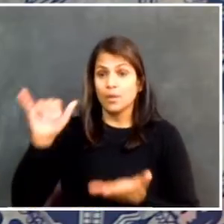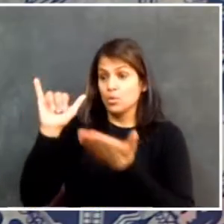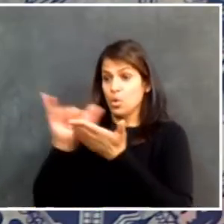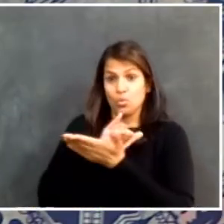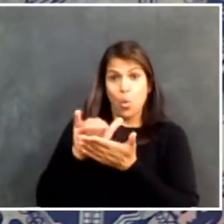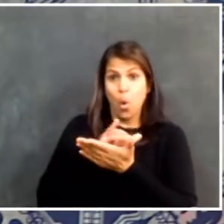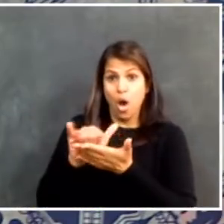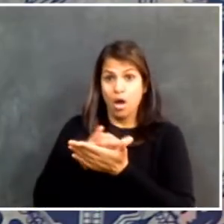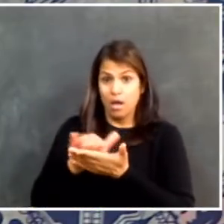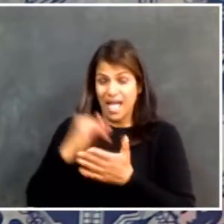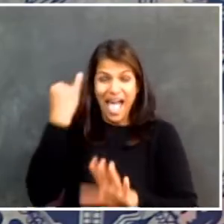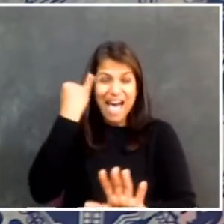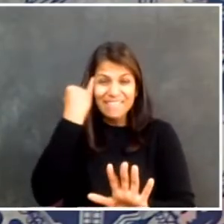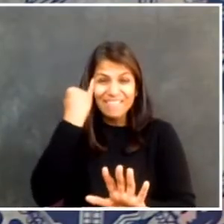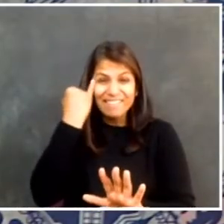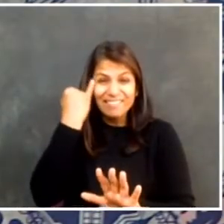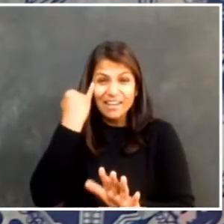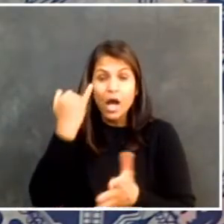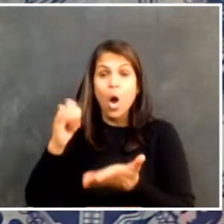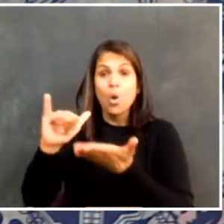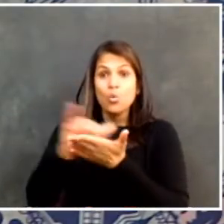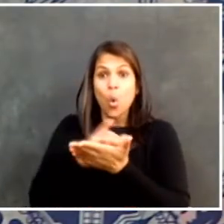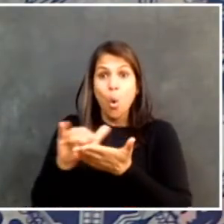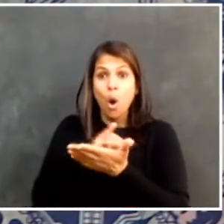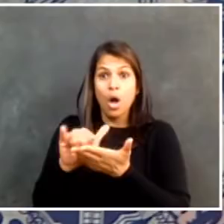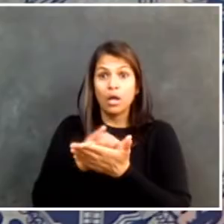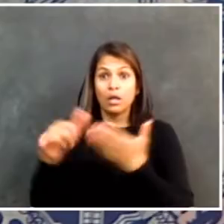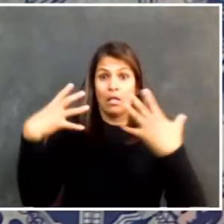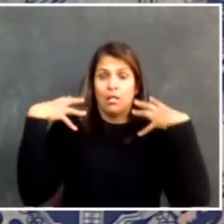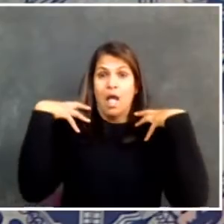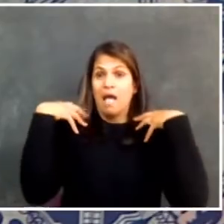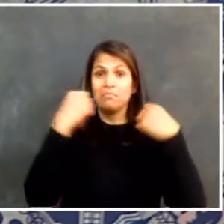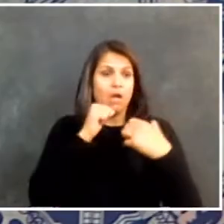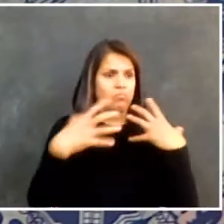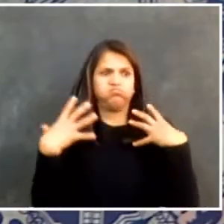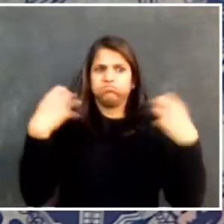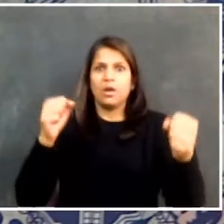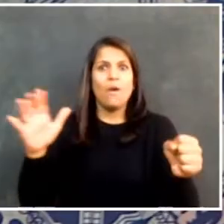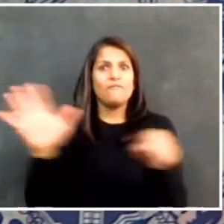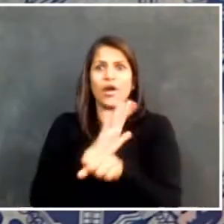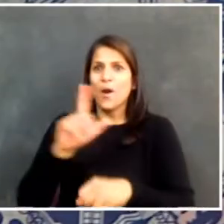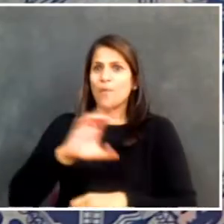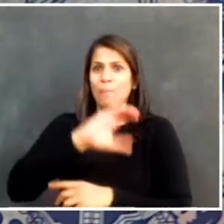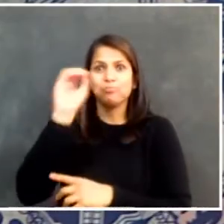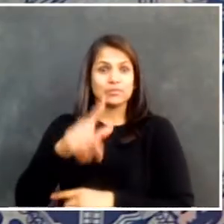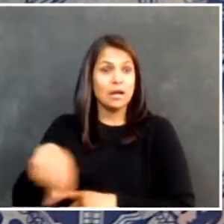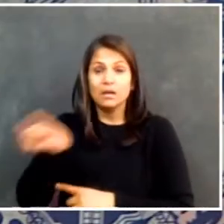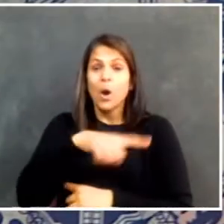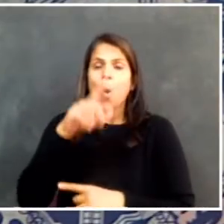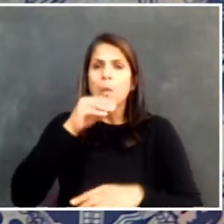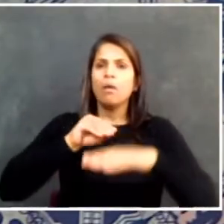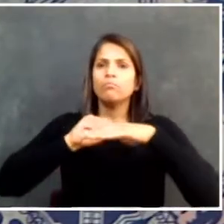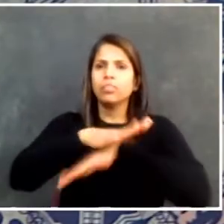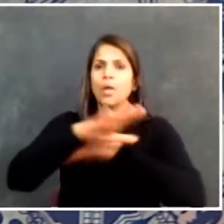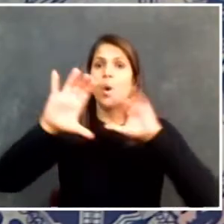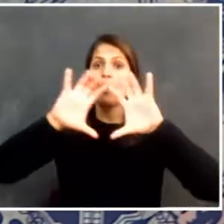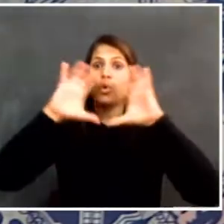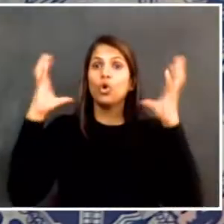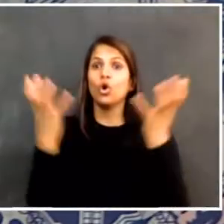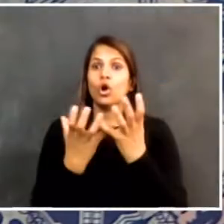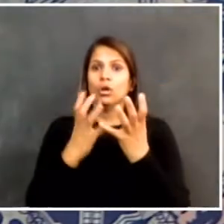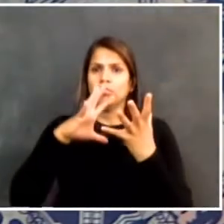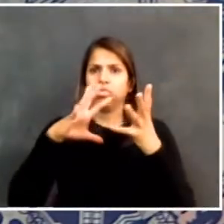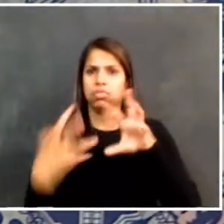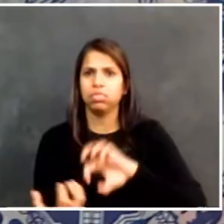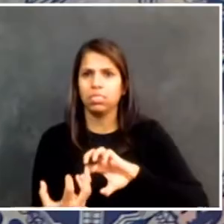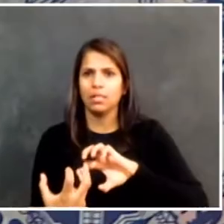can actually help lead the recovery. And that's what I'm going to fight for in Washington, for sure. but the president has to